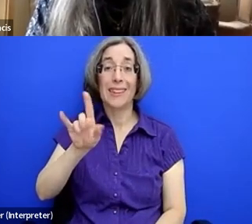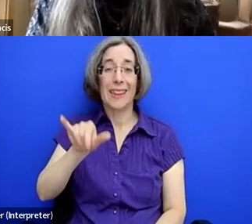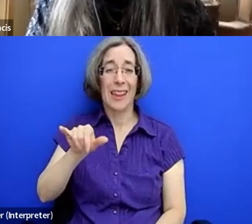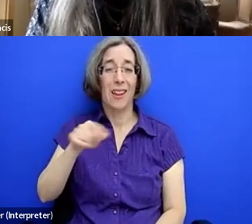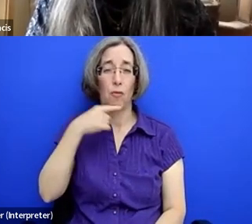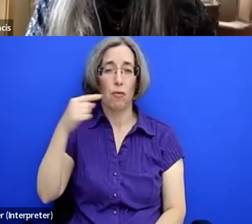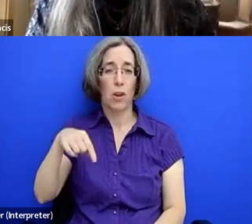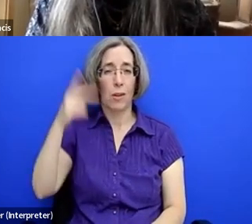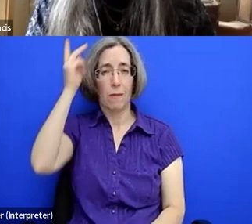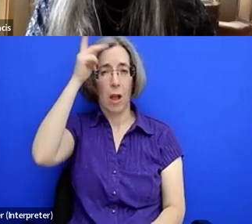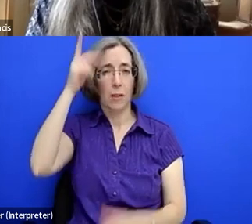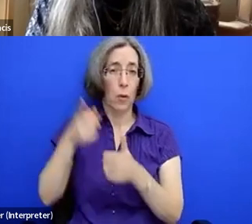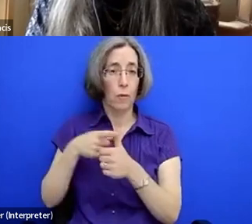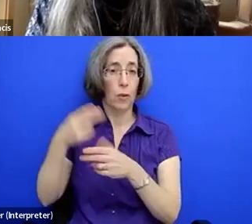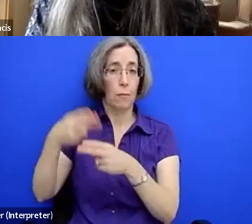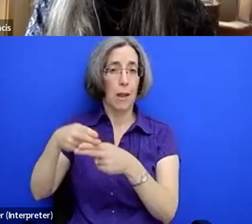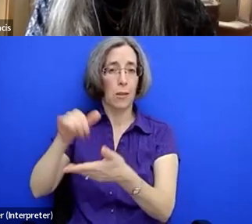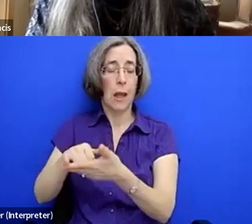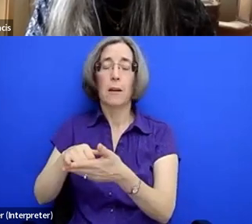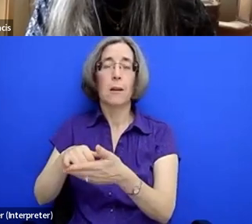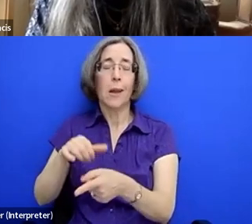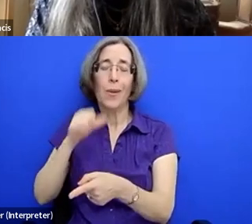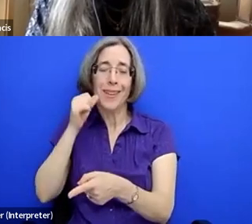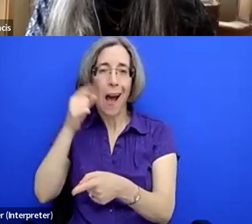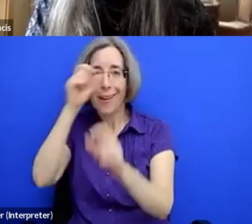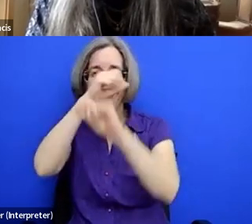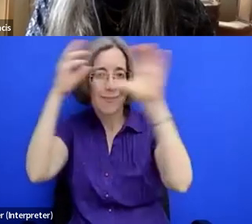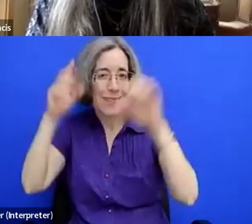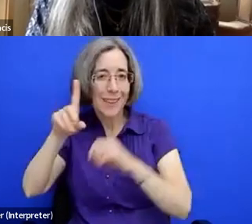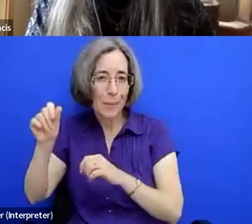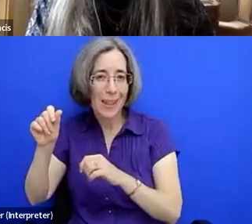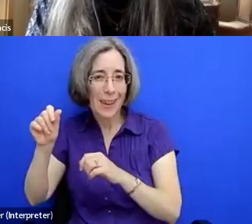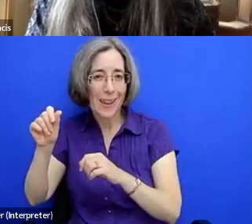talked about that, was not thinking about disability when he was talking about